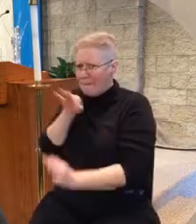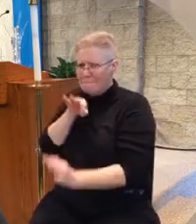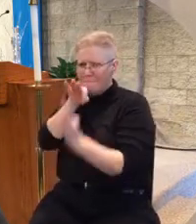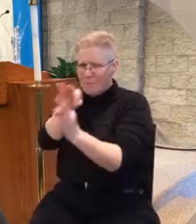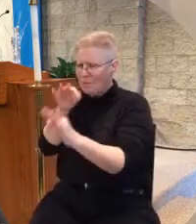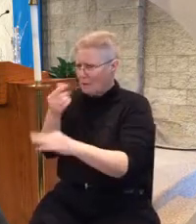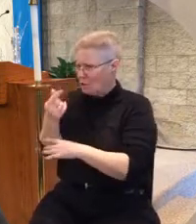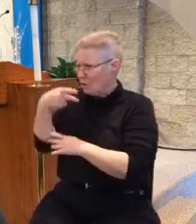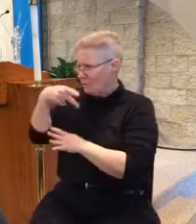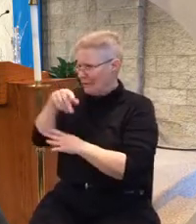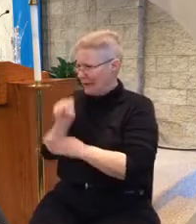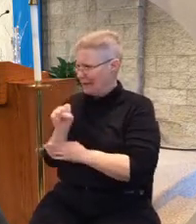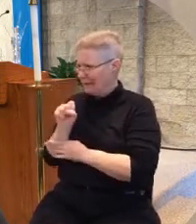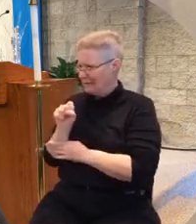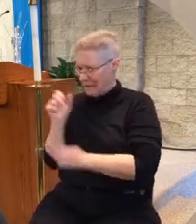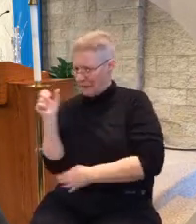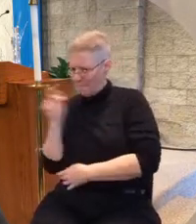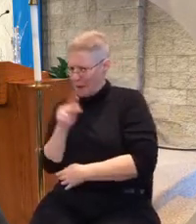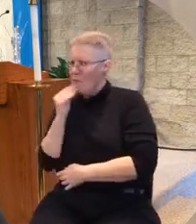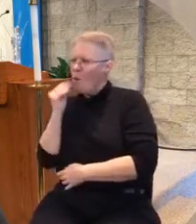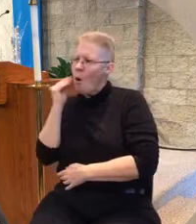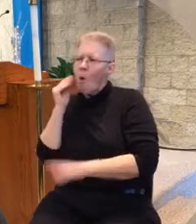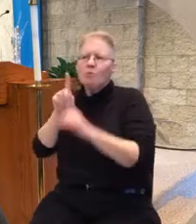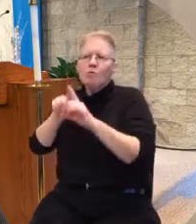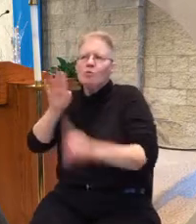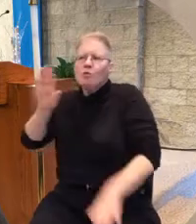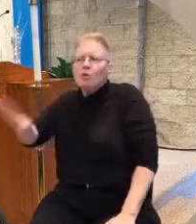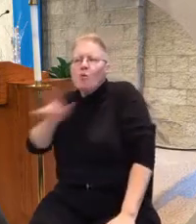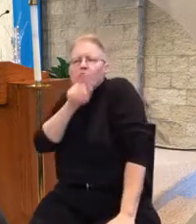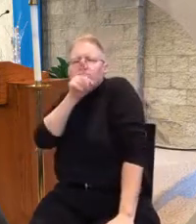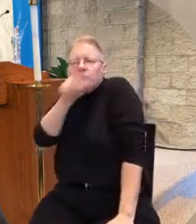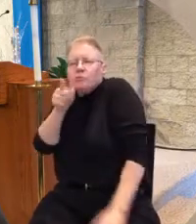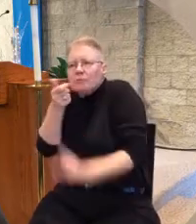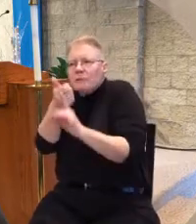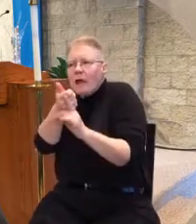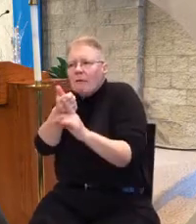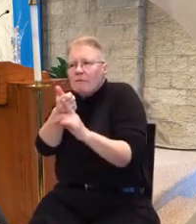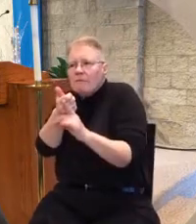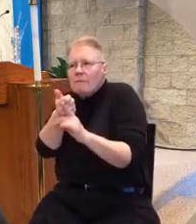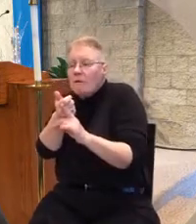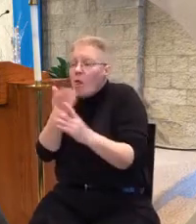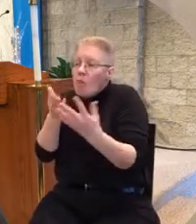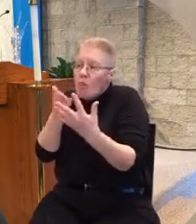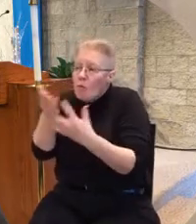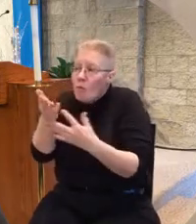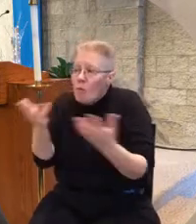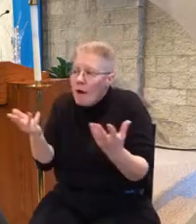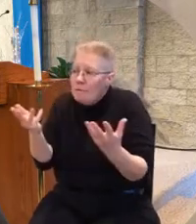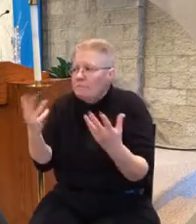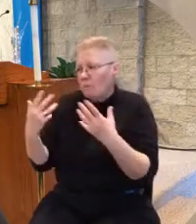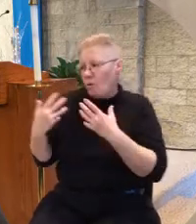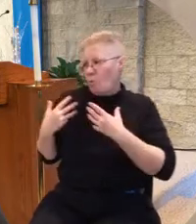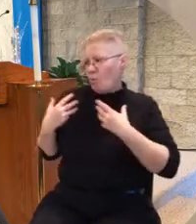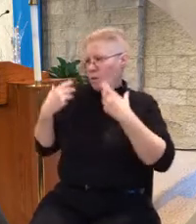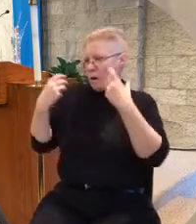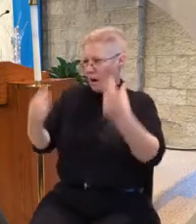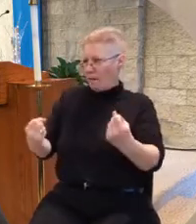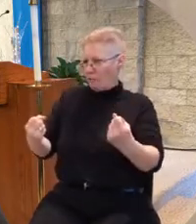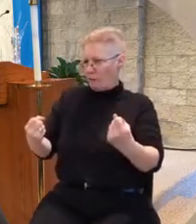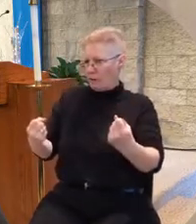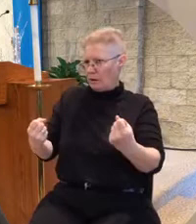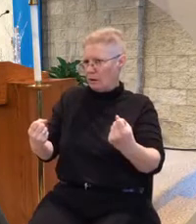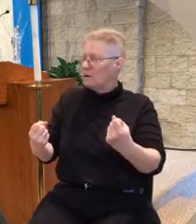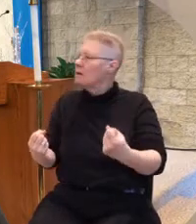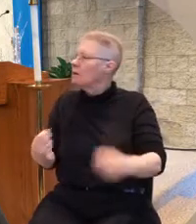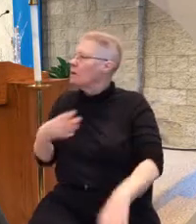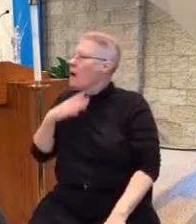home to your authentic self by way of recovery. Now, I'm not talking about